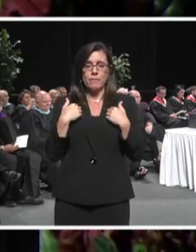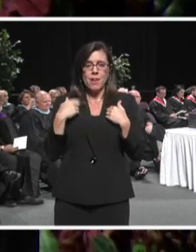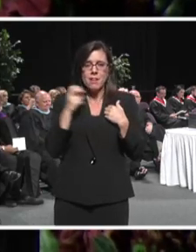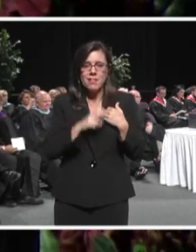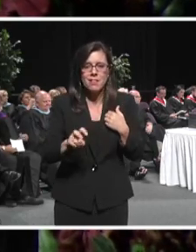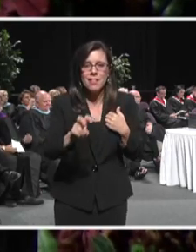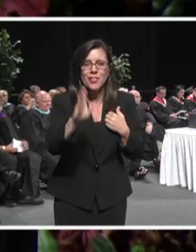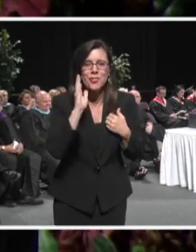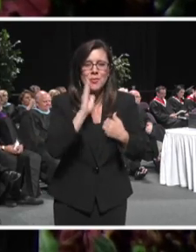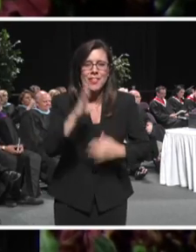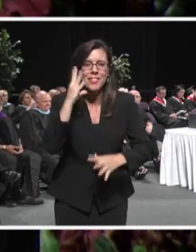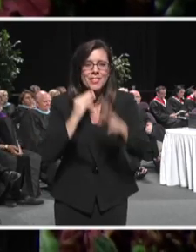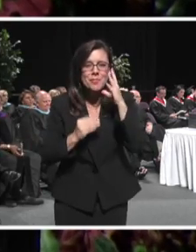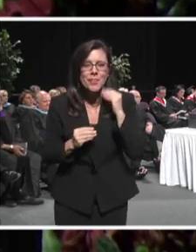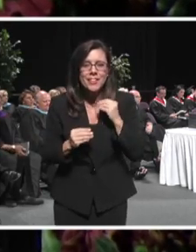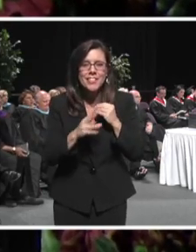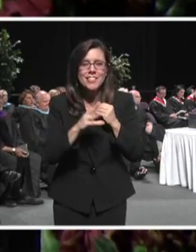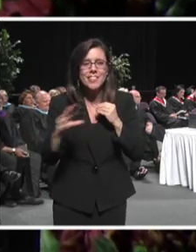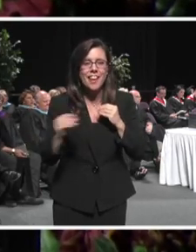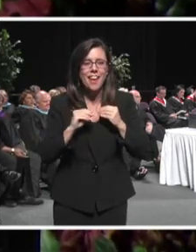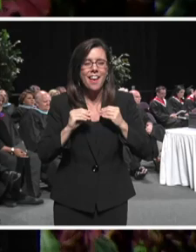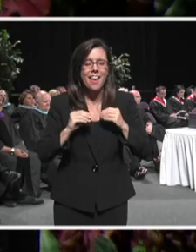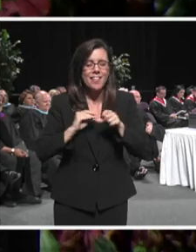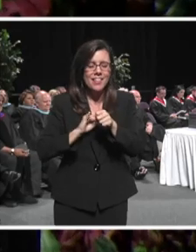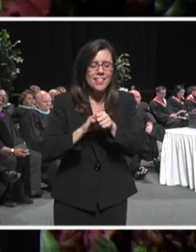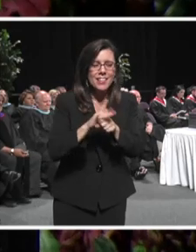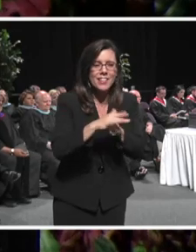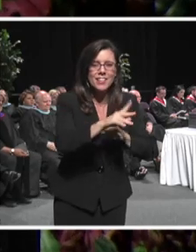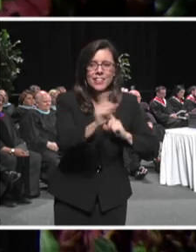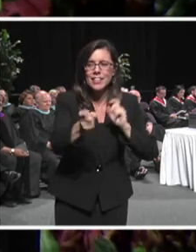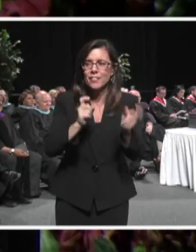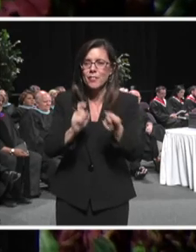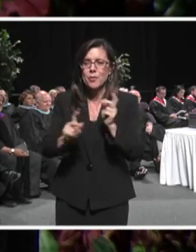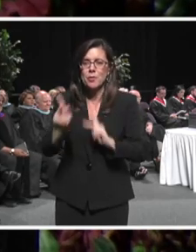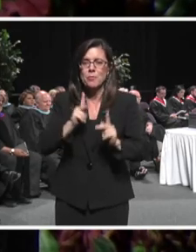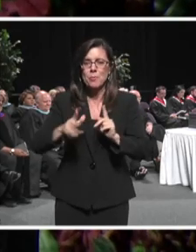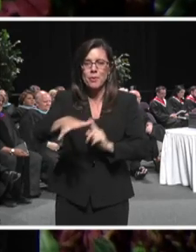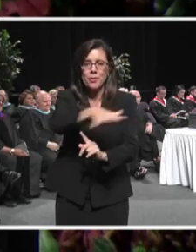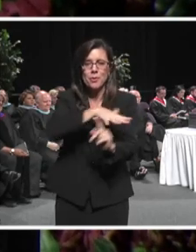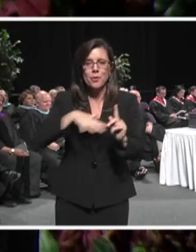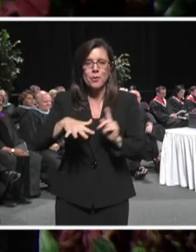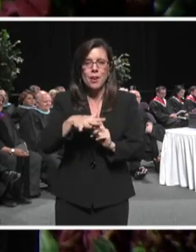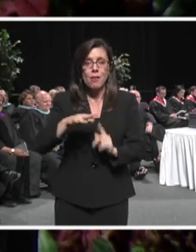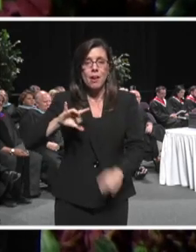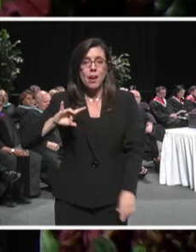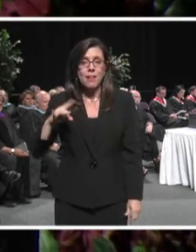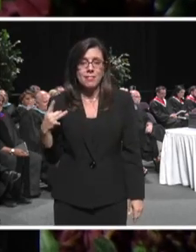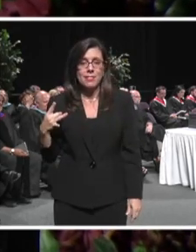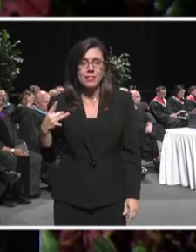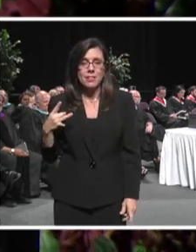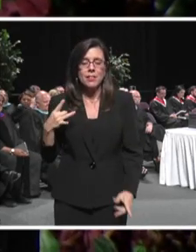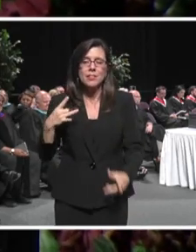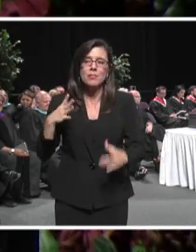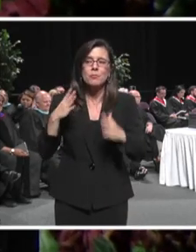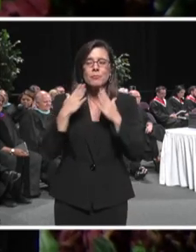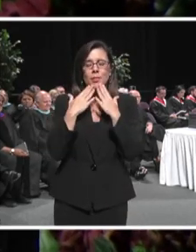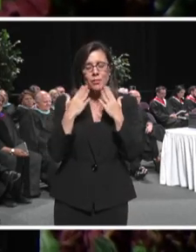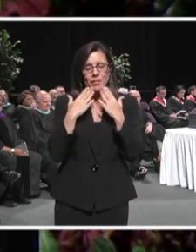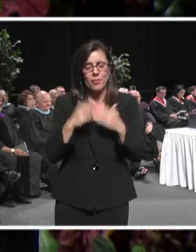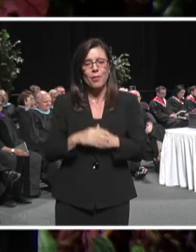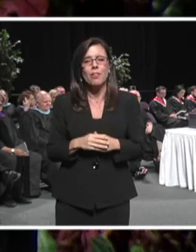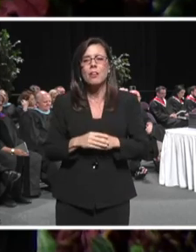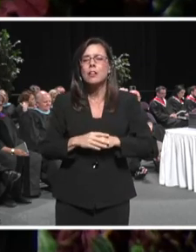will experience, and the generosity of those around you. Then eighth, be grateful.